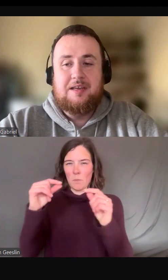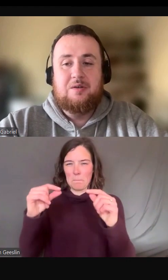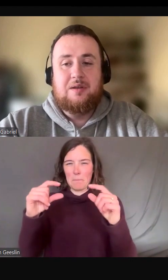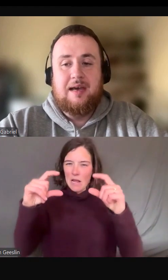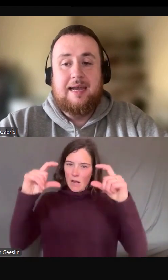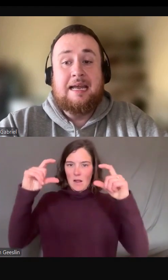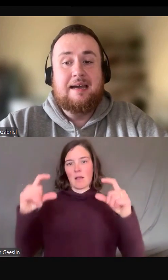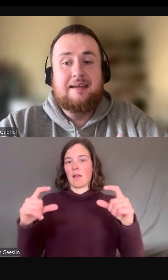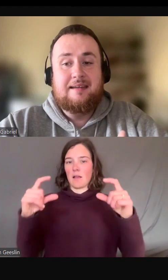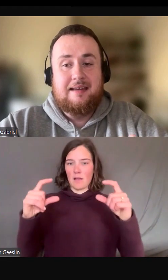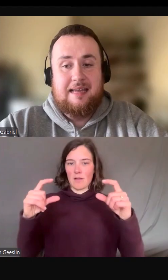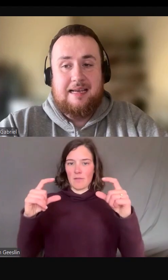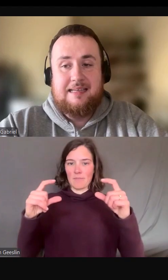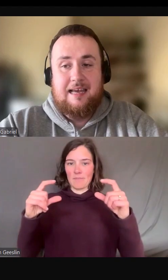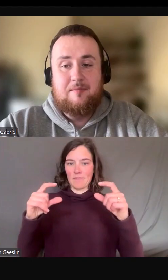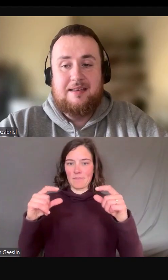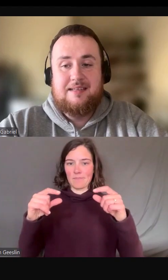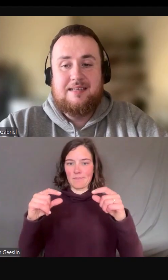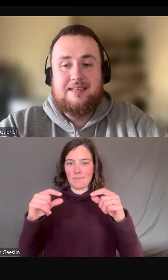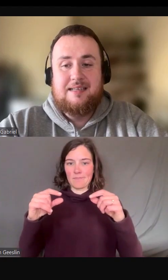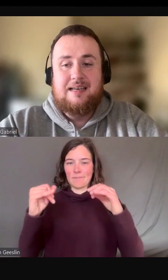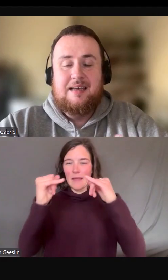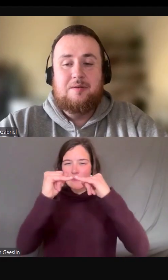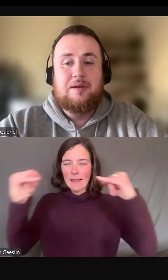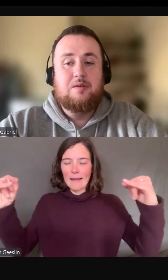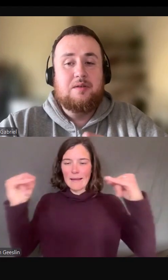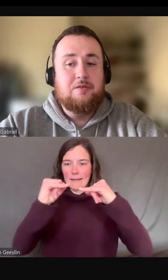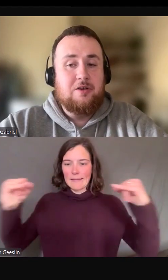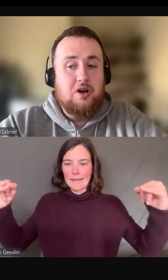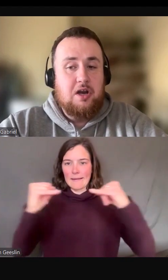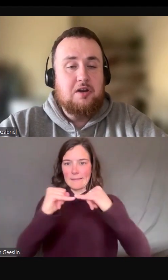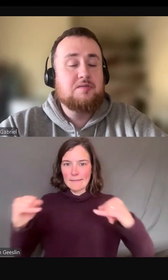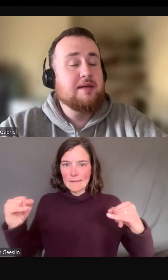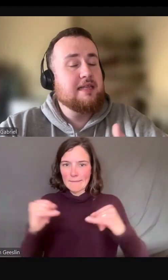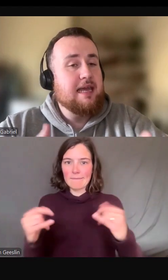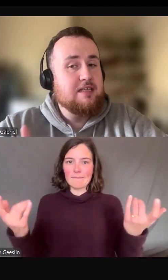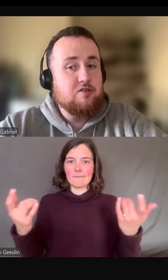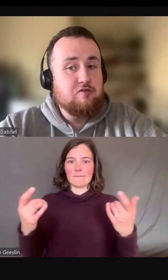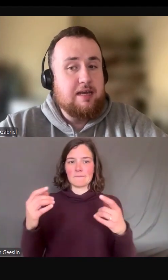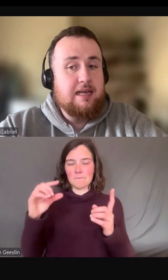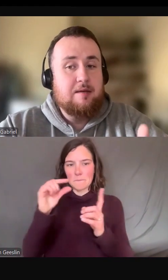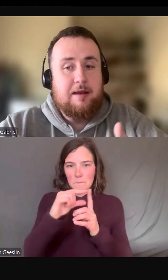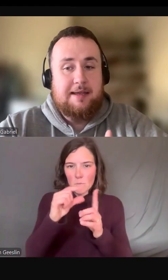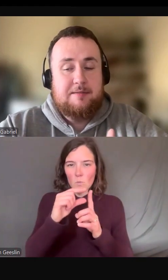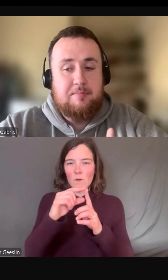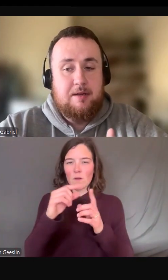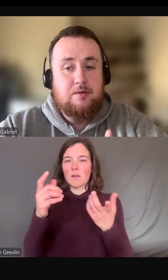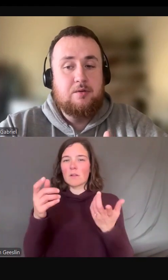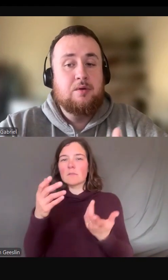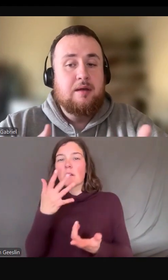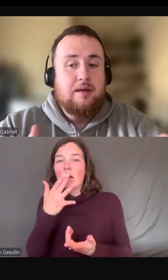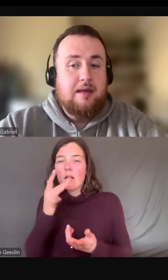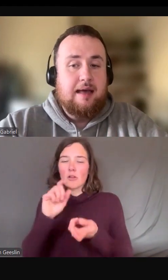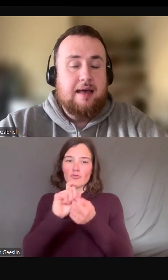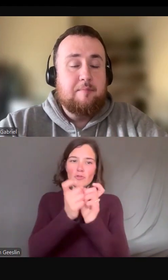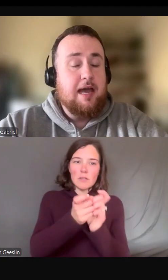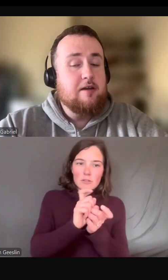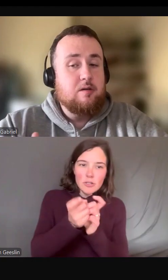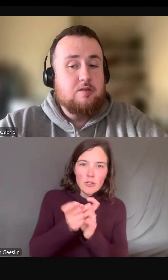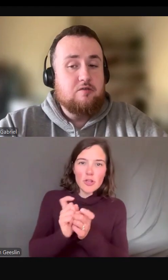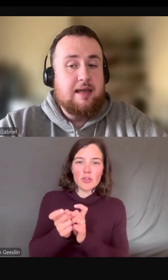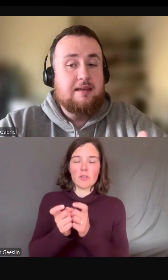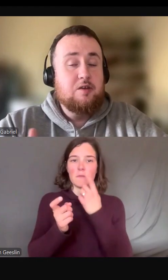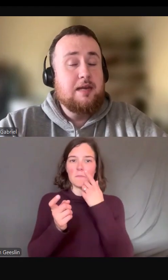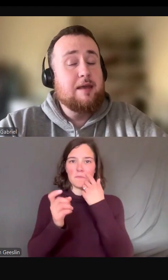We can do line height, text alignment. We can do different colors, make the text green, the links blue,